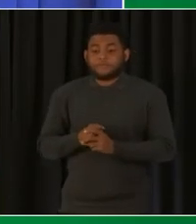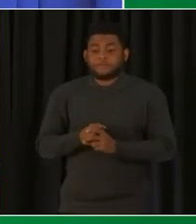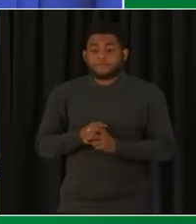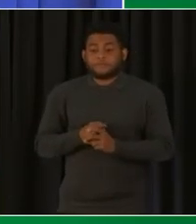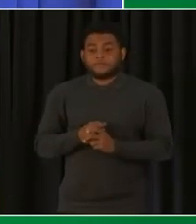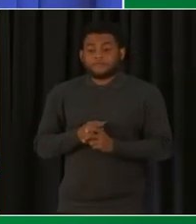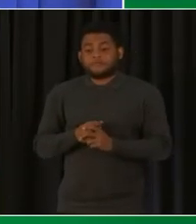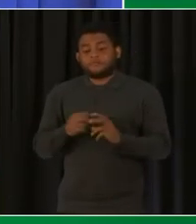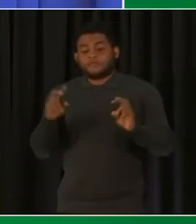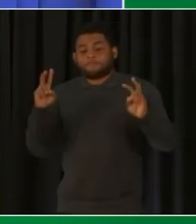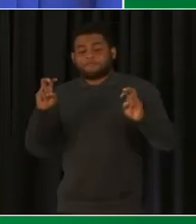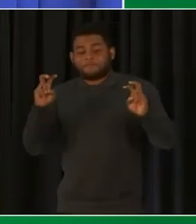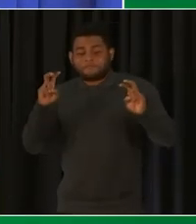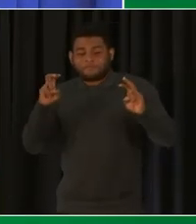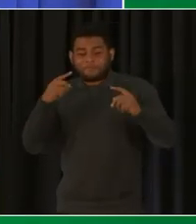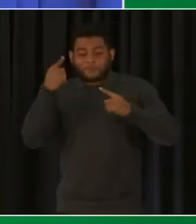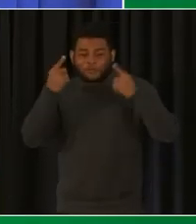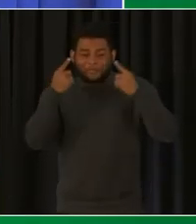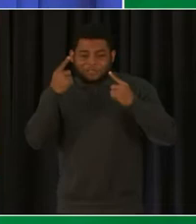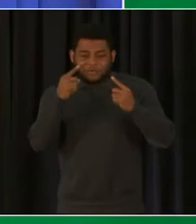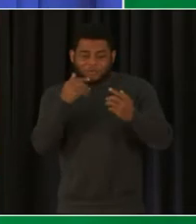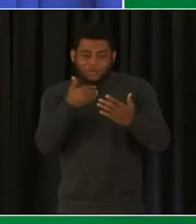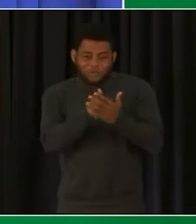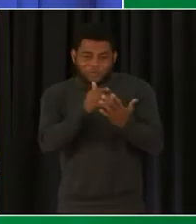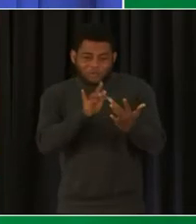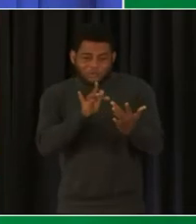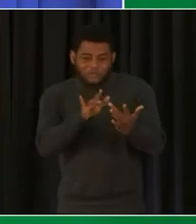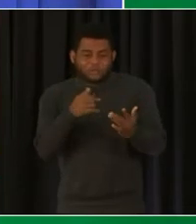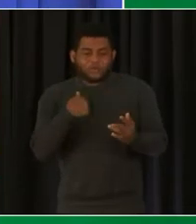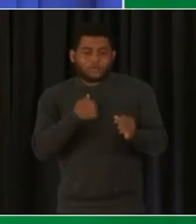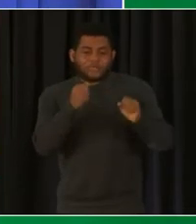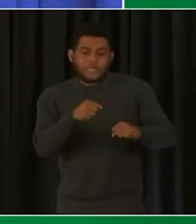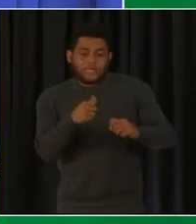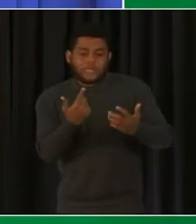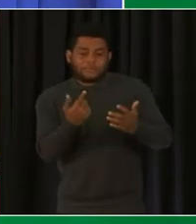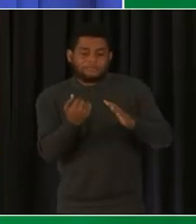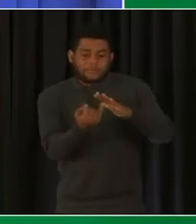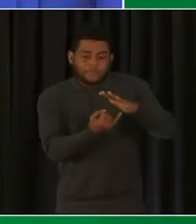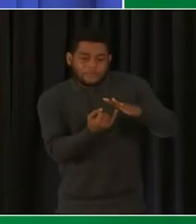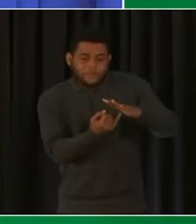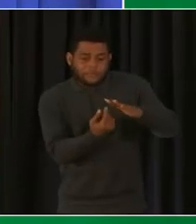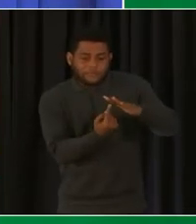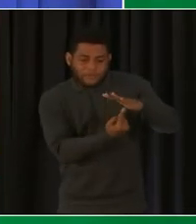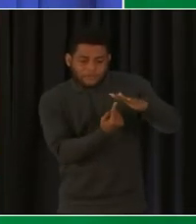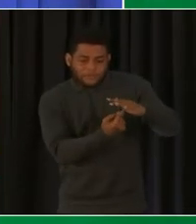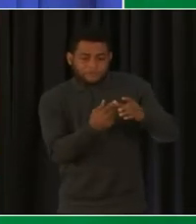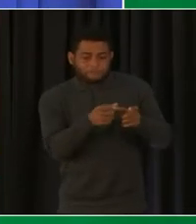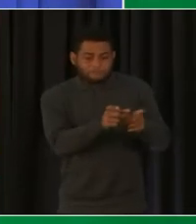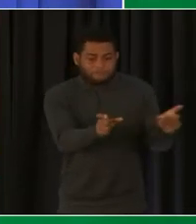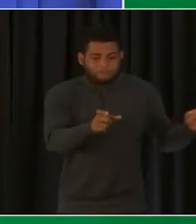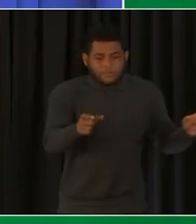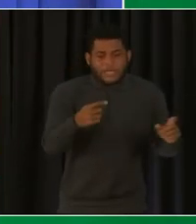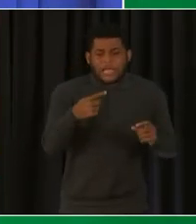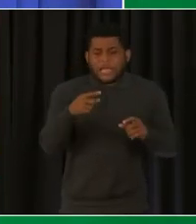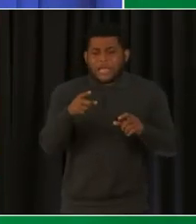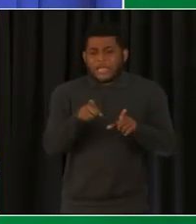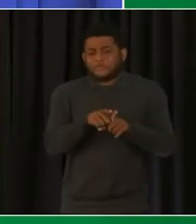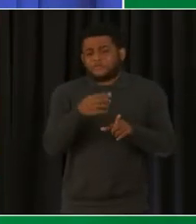qualification of being considered close contacts, so that we can isolate those folks, get them into quarantine as soon as possible.